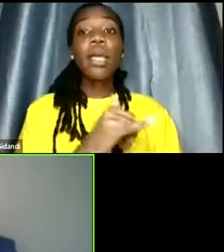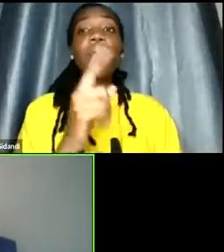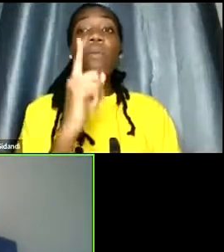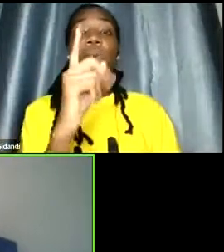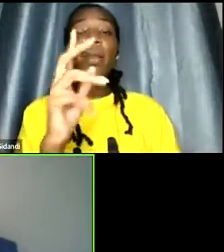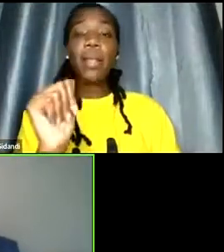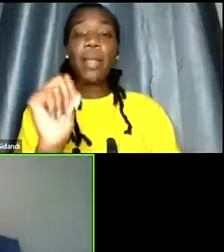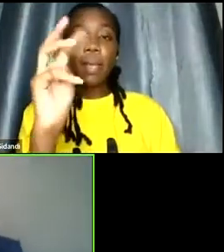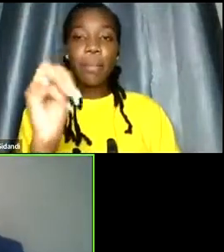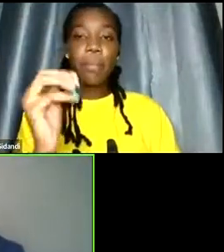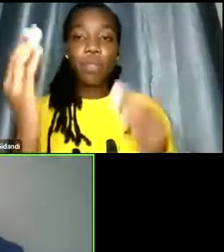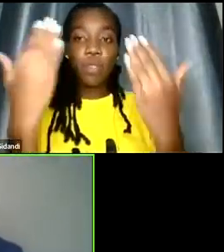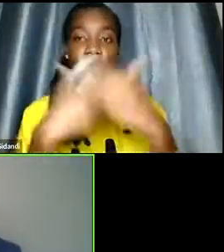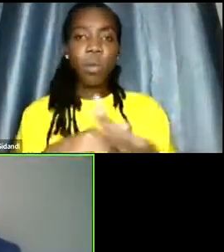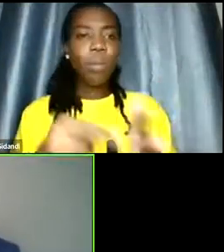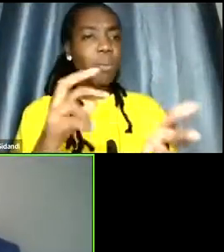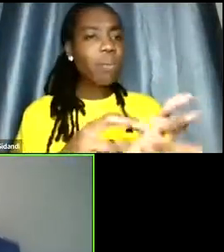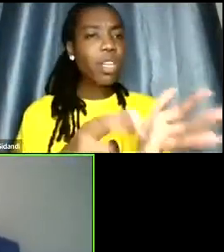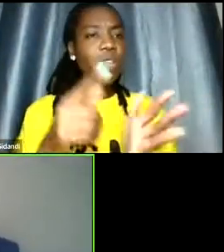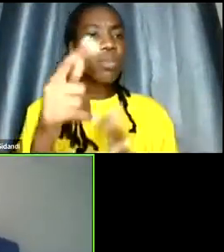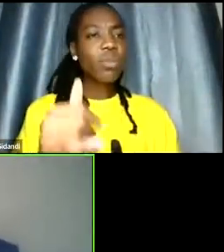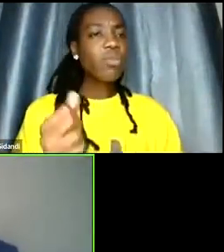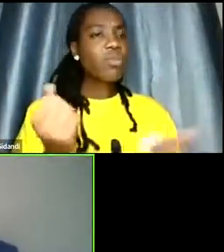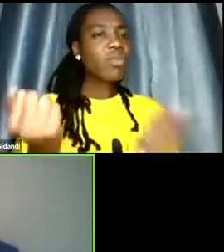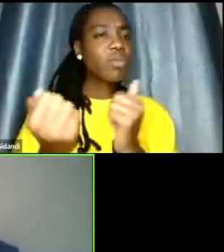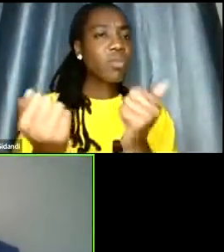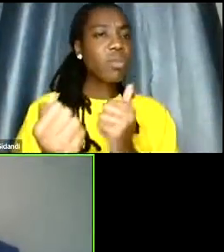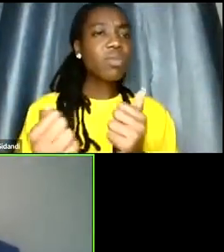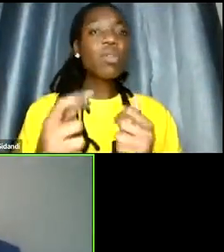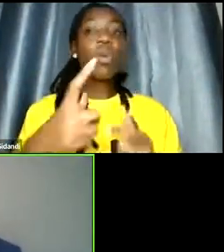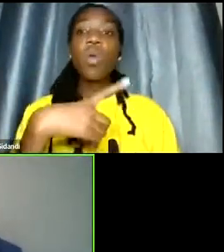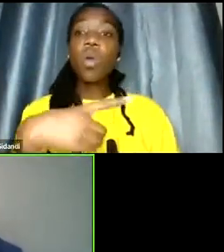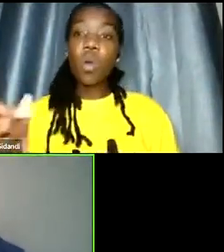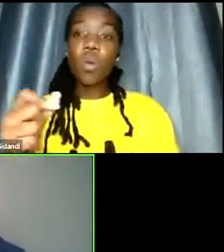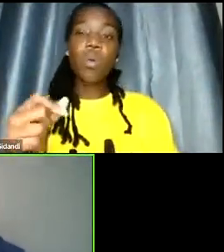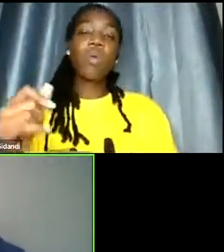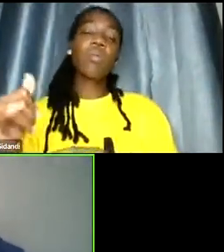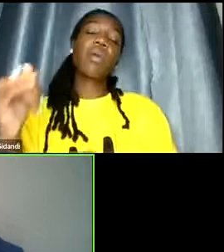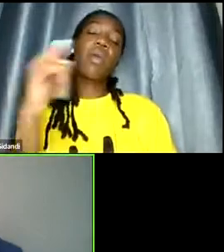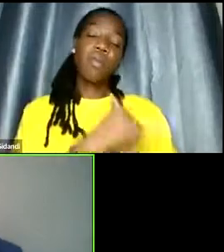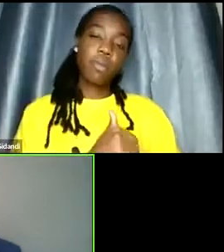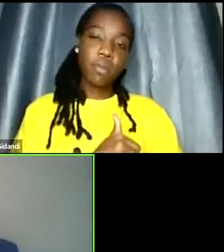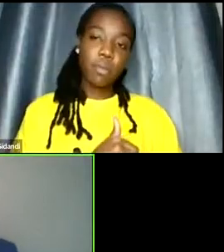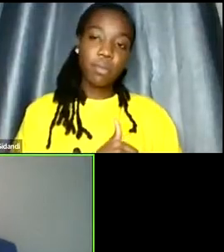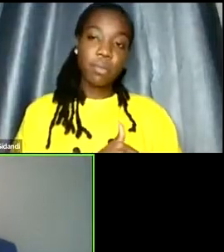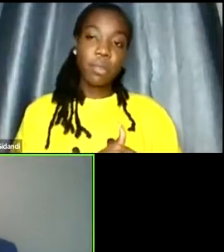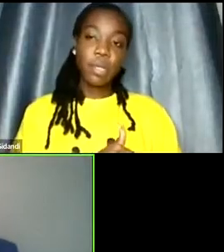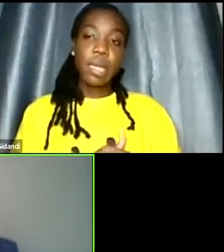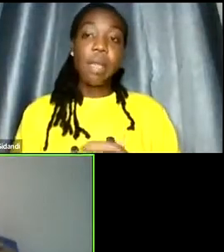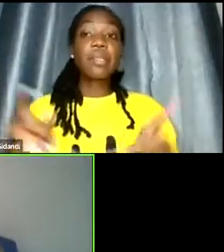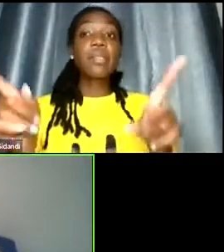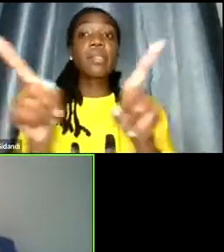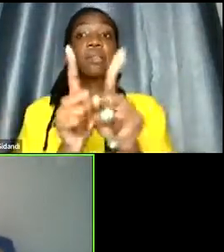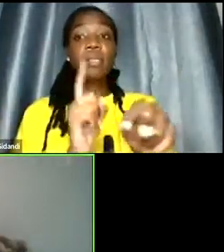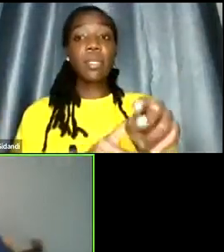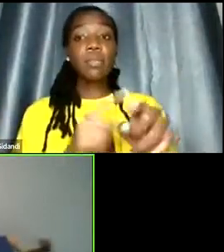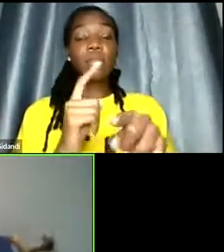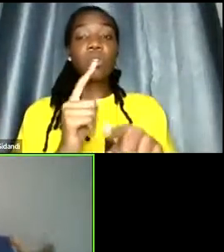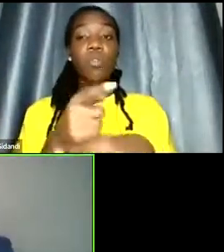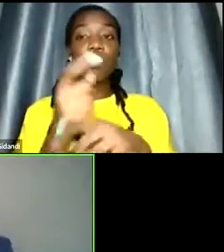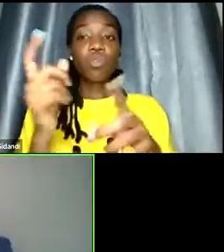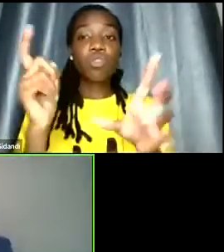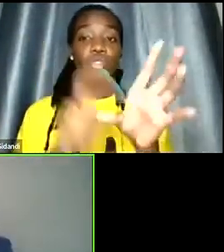about to get into your car, drive to JKIA or to Entebbe. Similarly, when you join an organization, no matter how many years